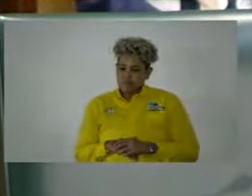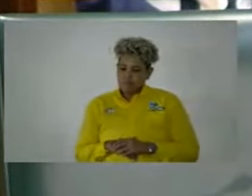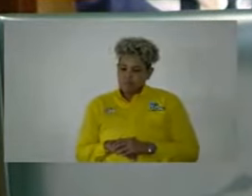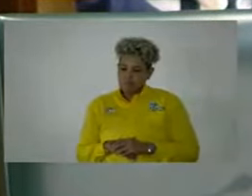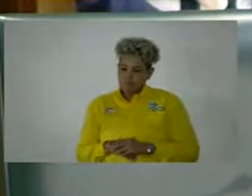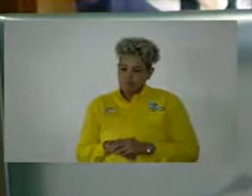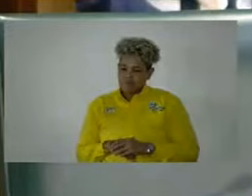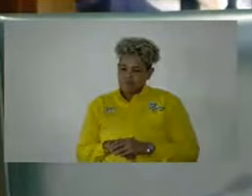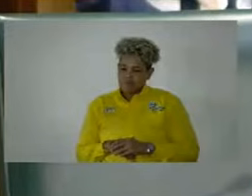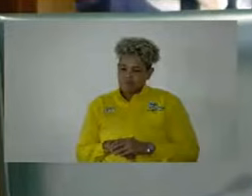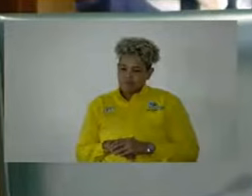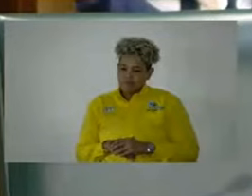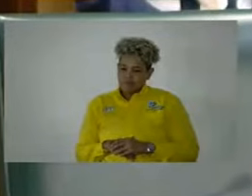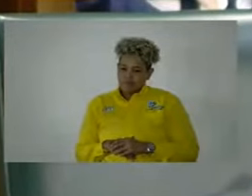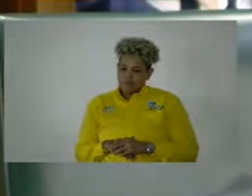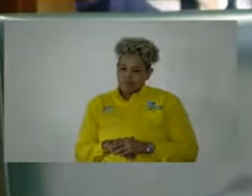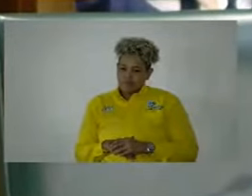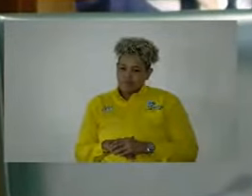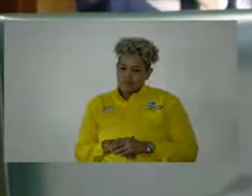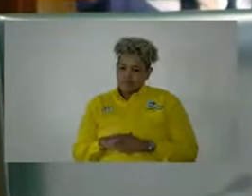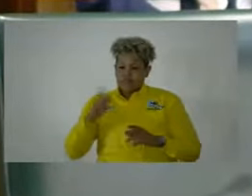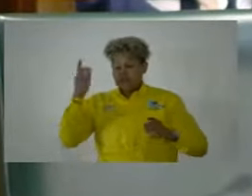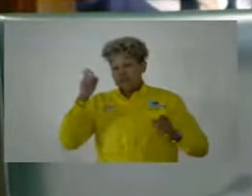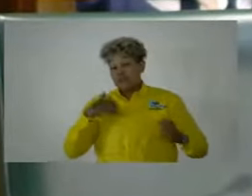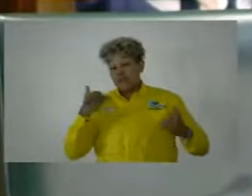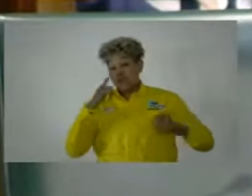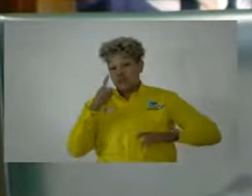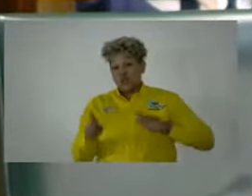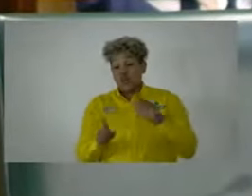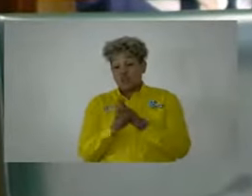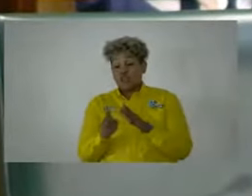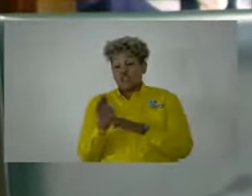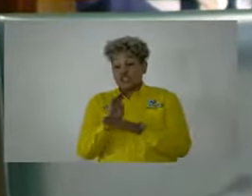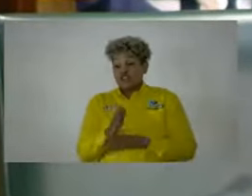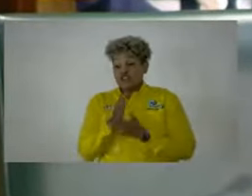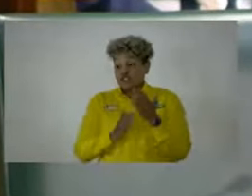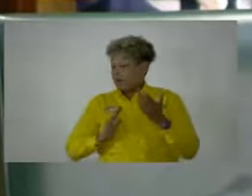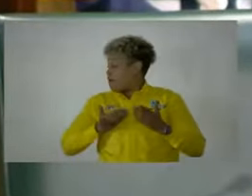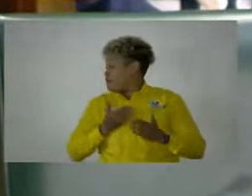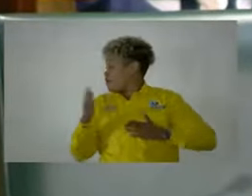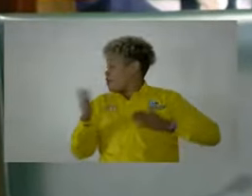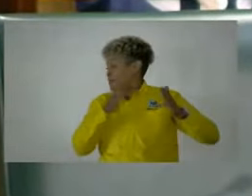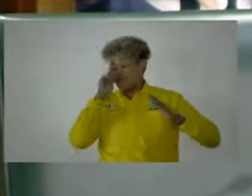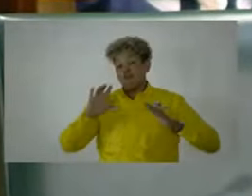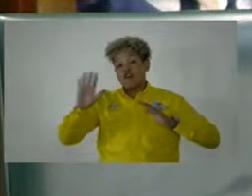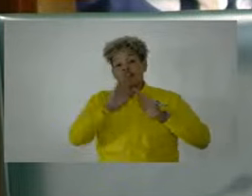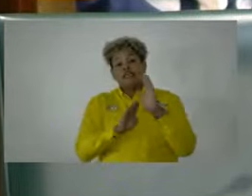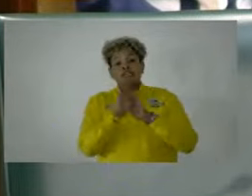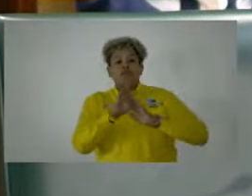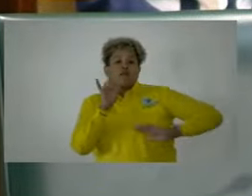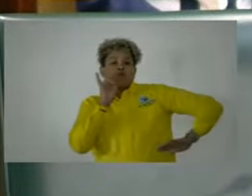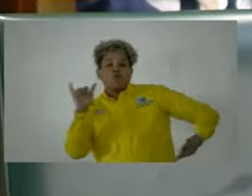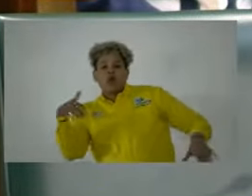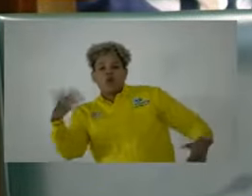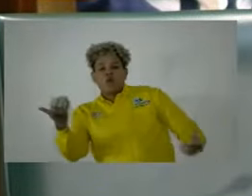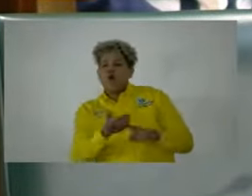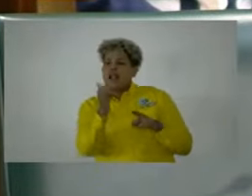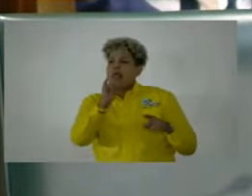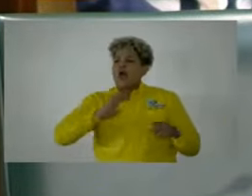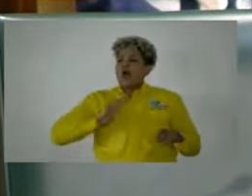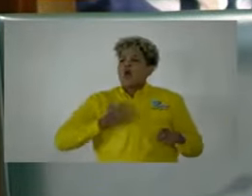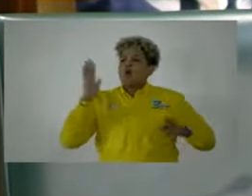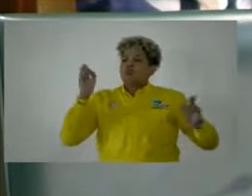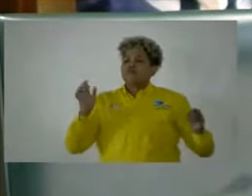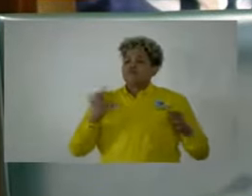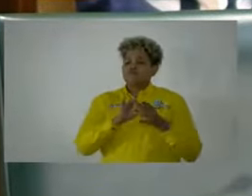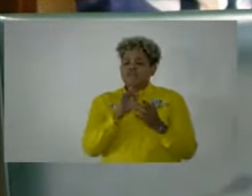Mr. Speaker, I now turn to a number of emerging industries and some of our plans for their development. Like our